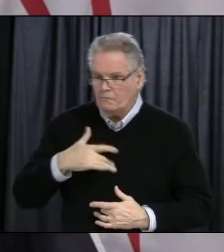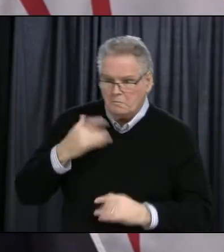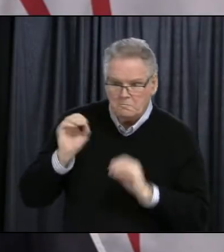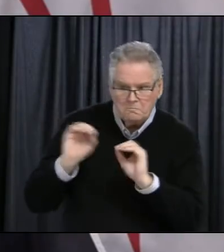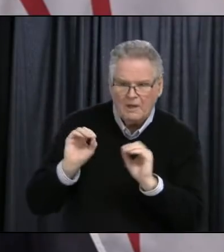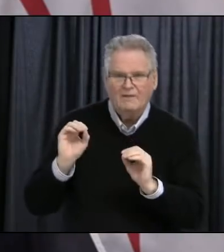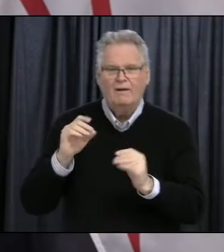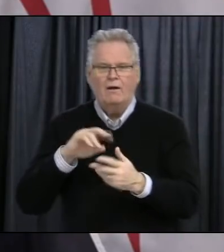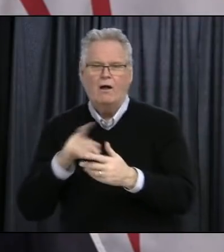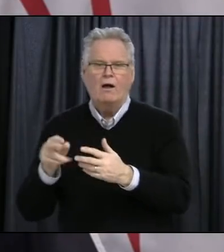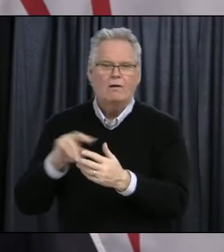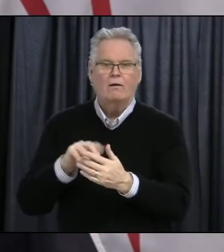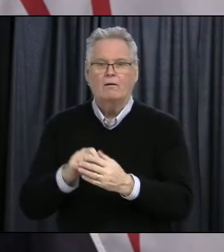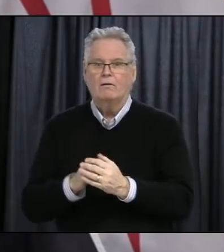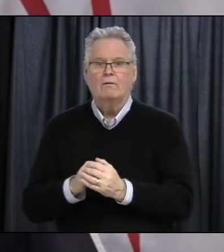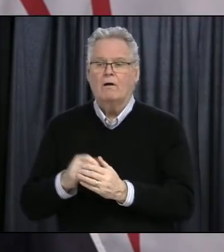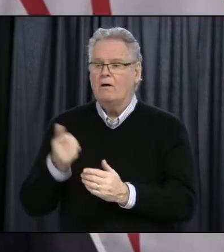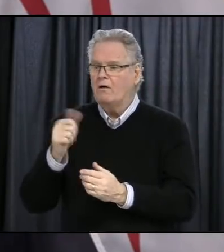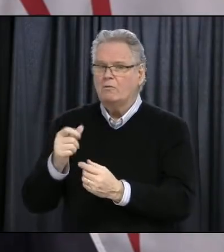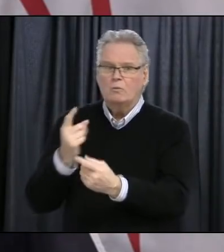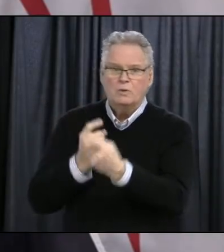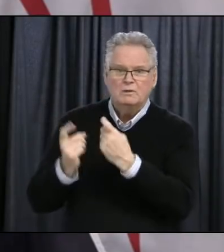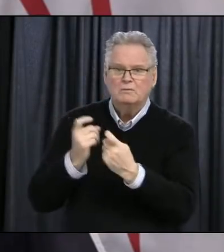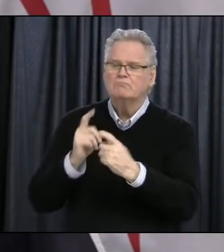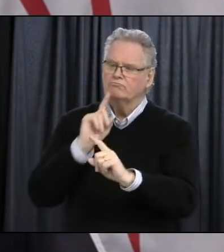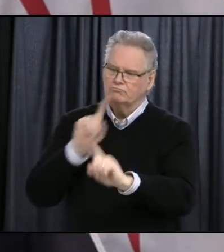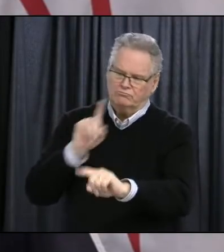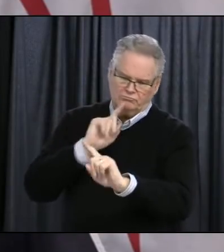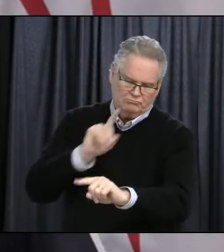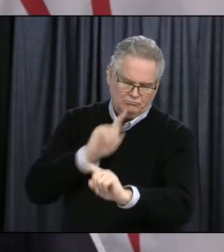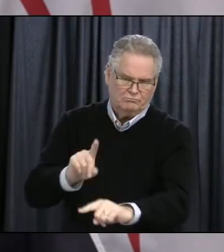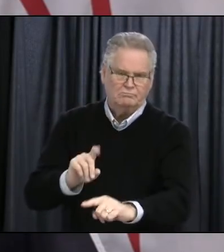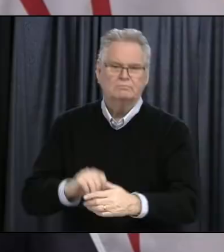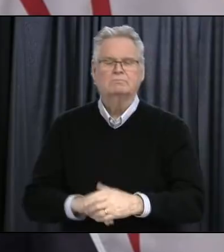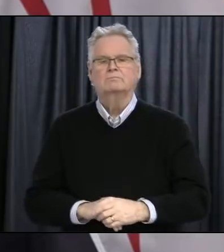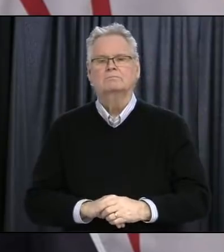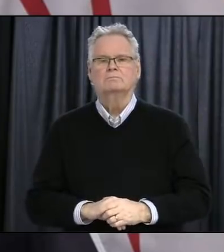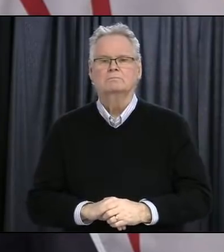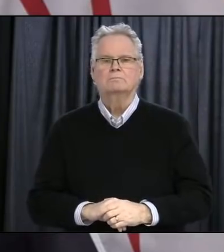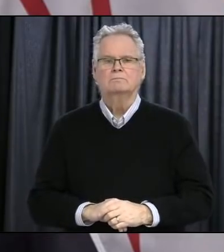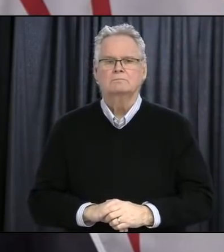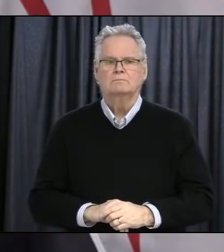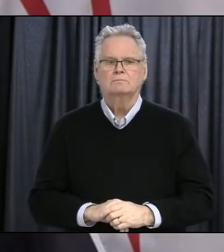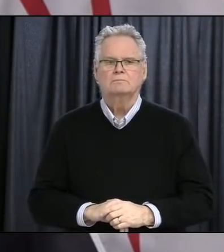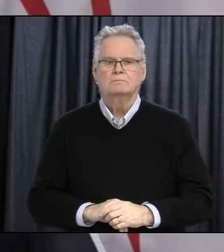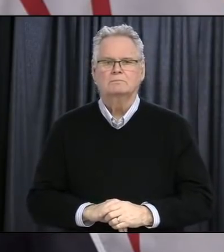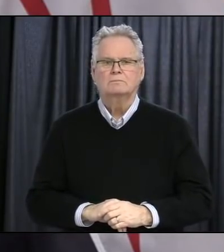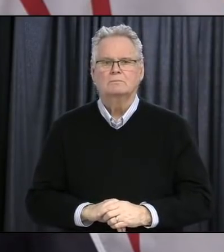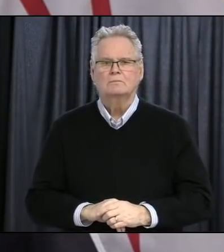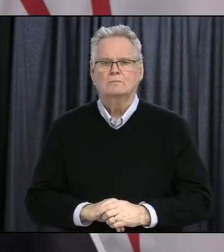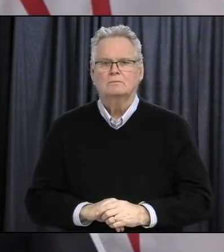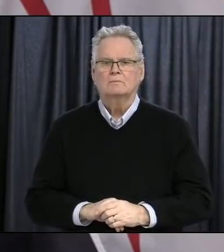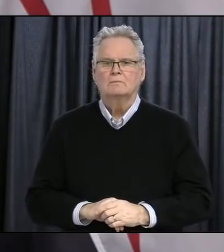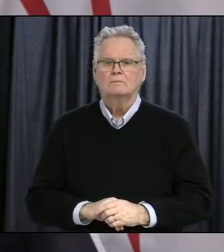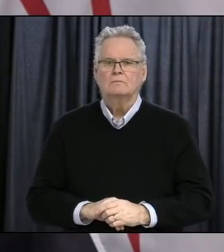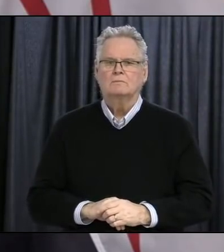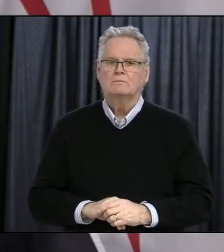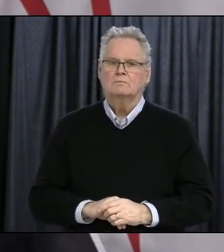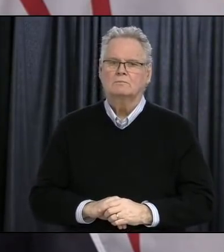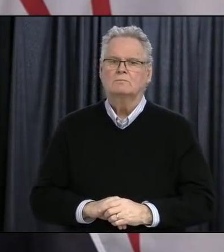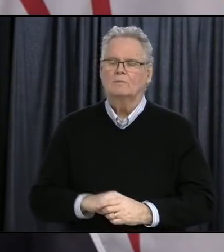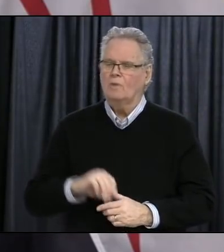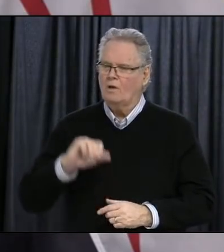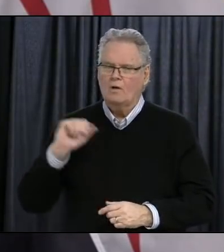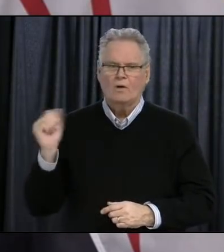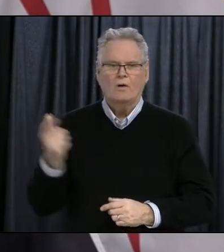precautions the family should be taking. All rotational workers are required to undertake a daily symptom check. A reminder